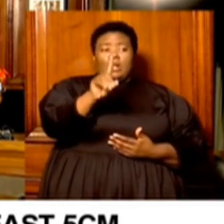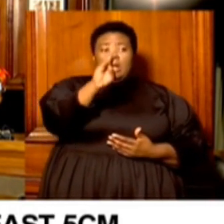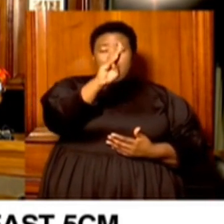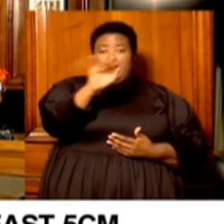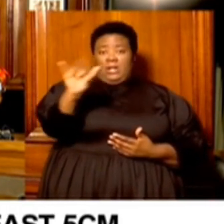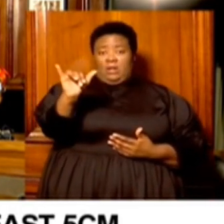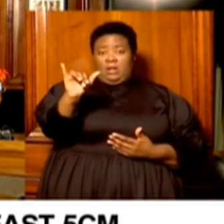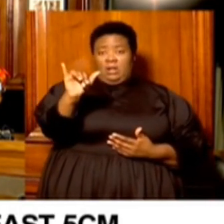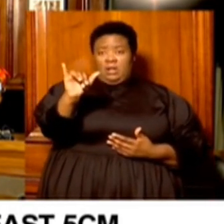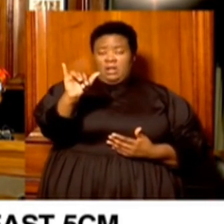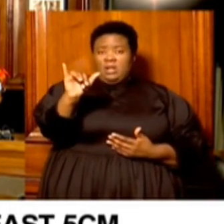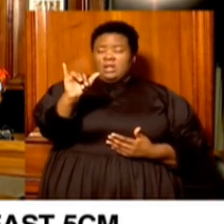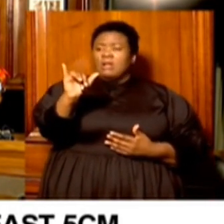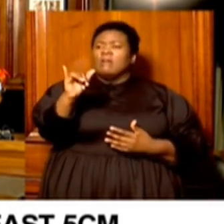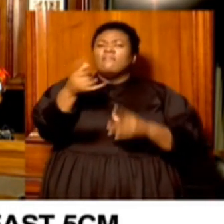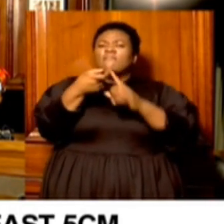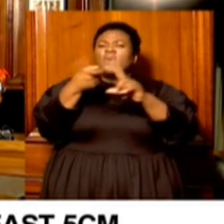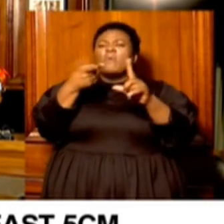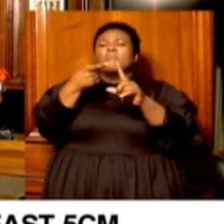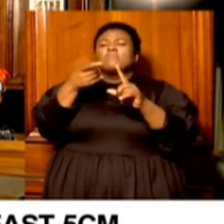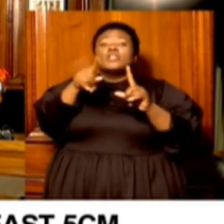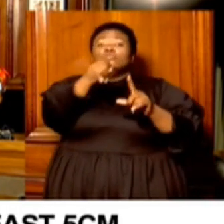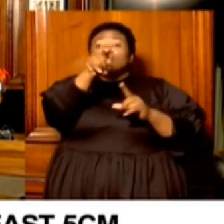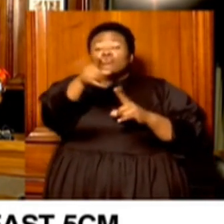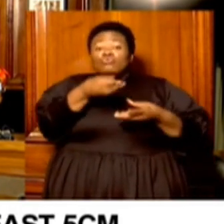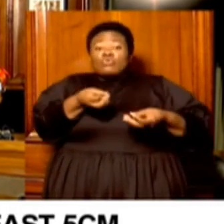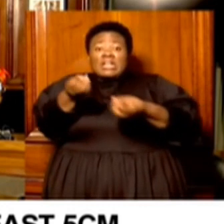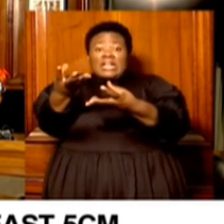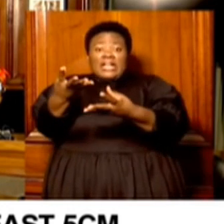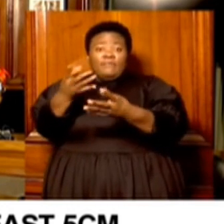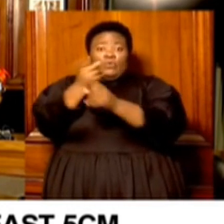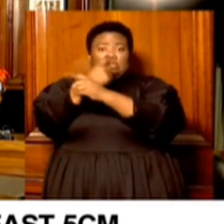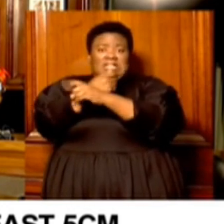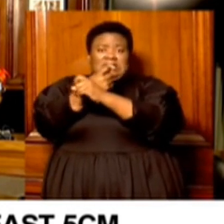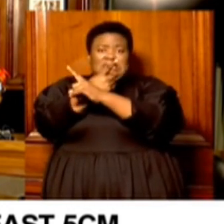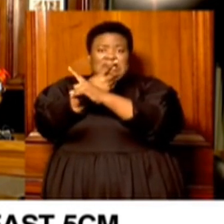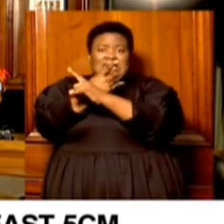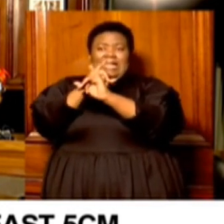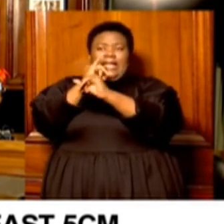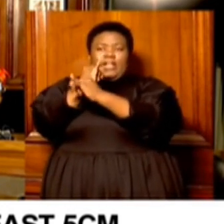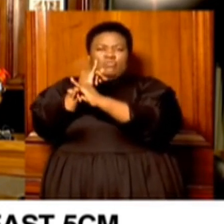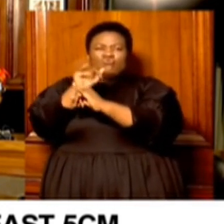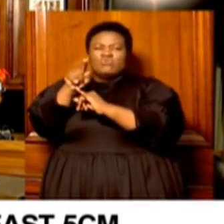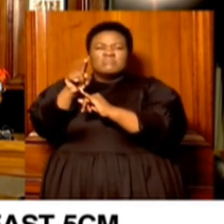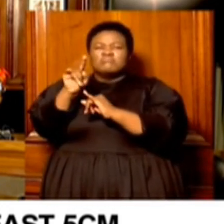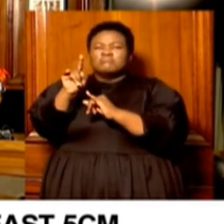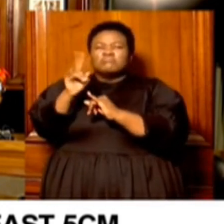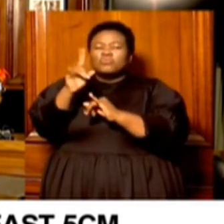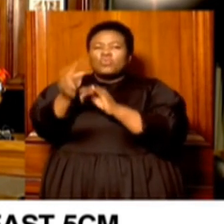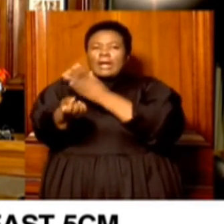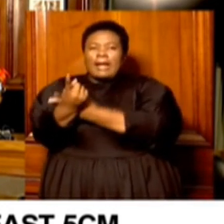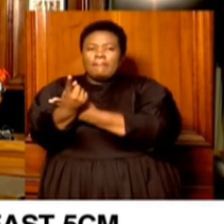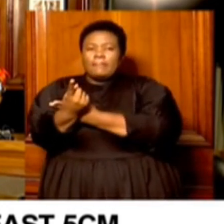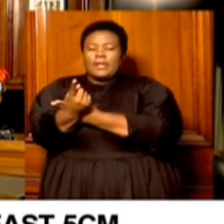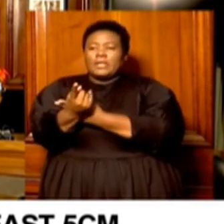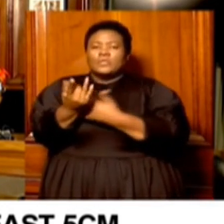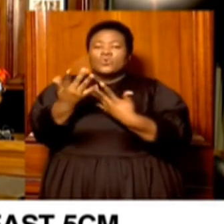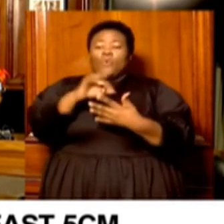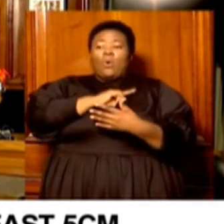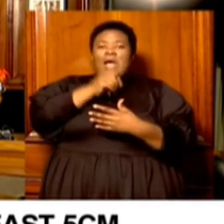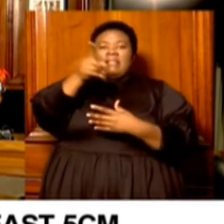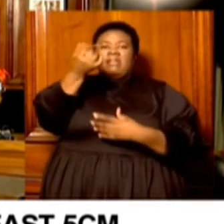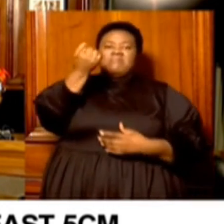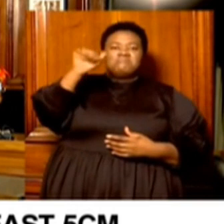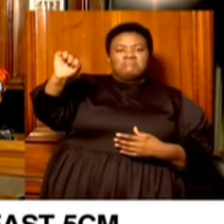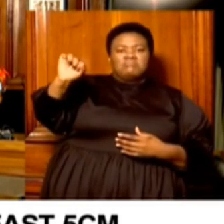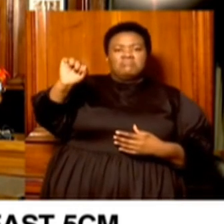fund, given the initial rejection of it, and SARS as the implementing agency? Have there been any applications as of